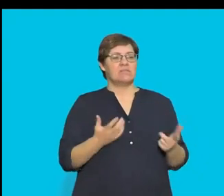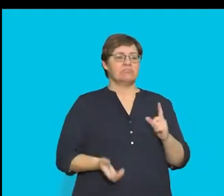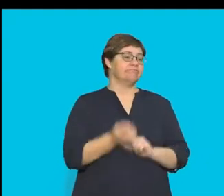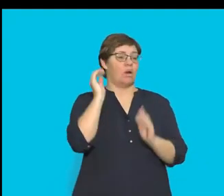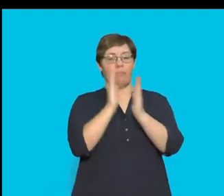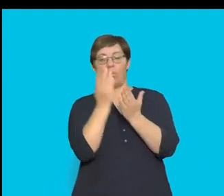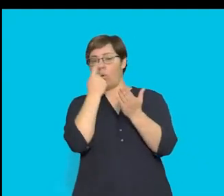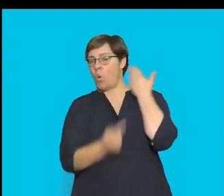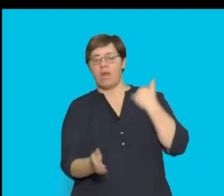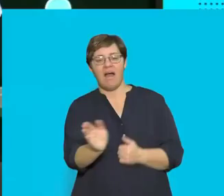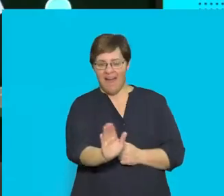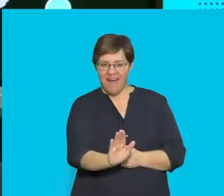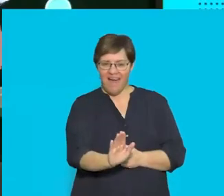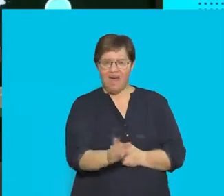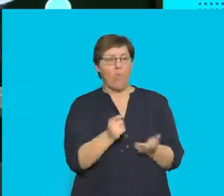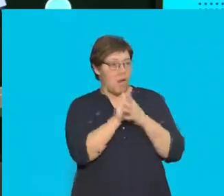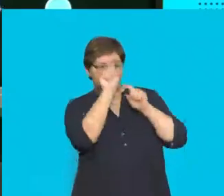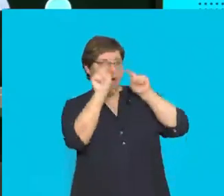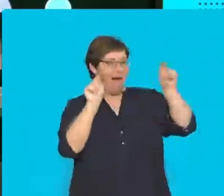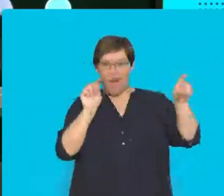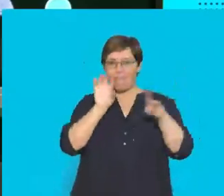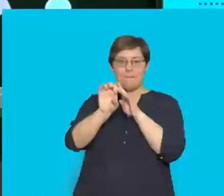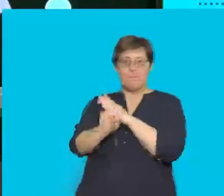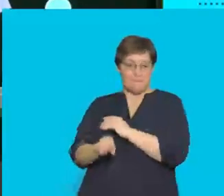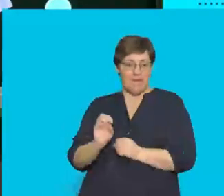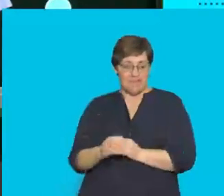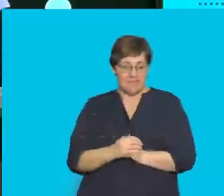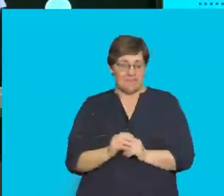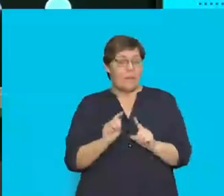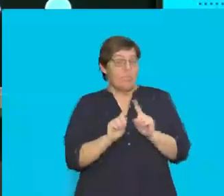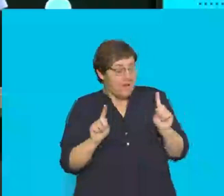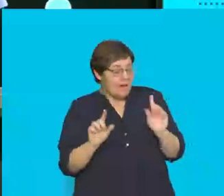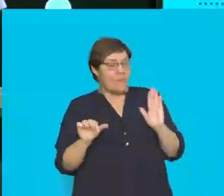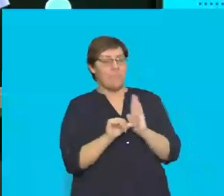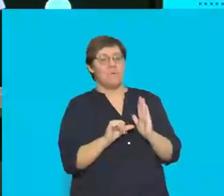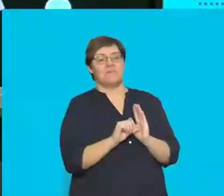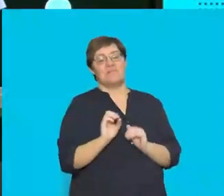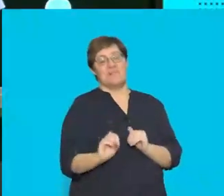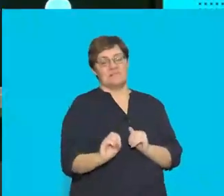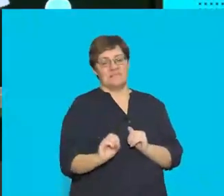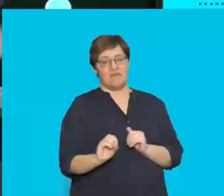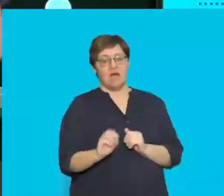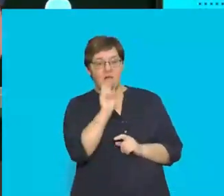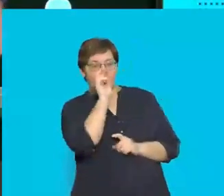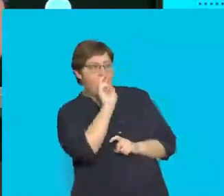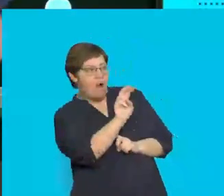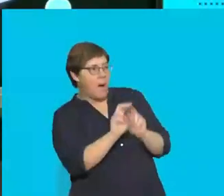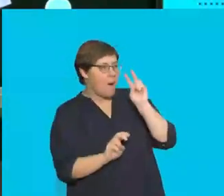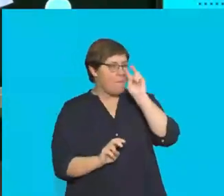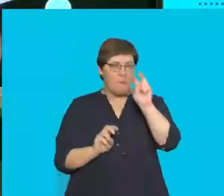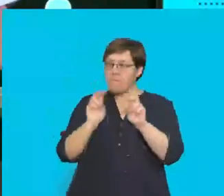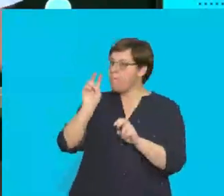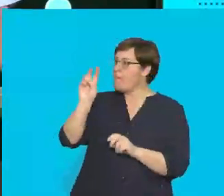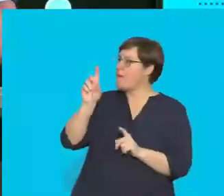that we come across every day. But it's important for us to recognize as we see things around us, that's the